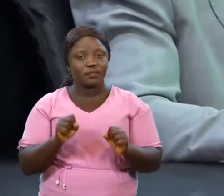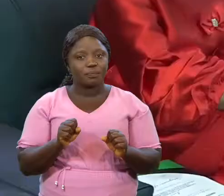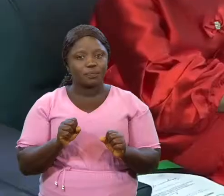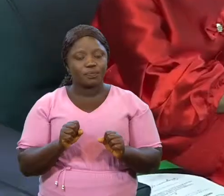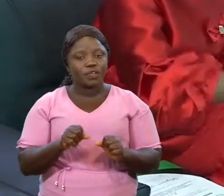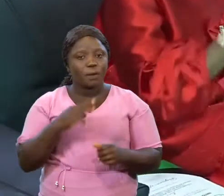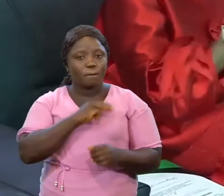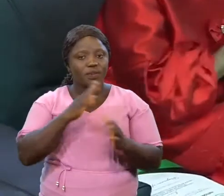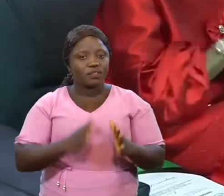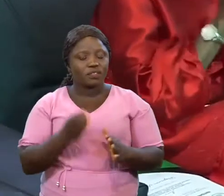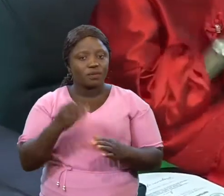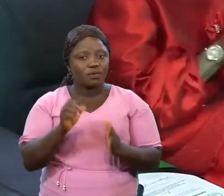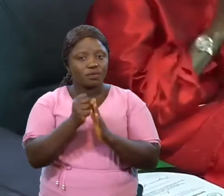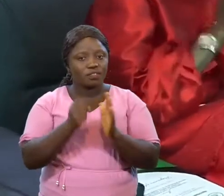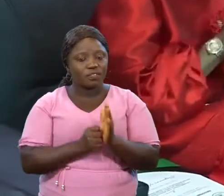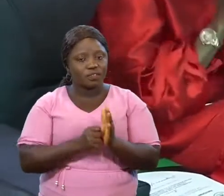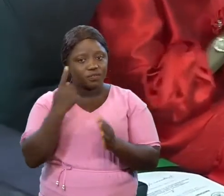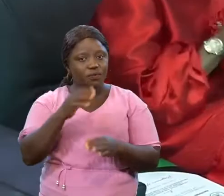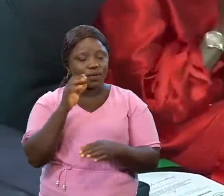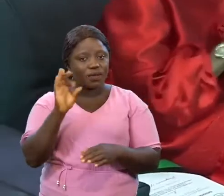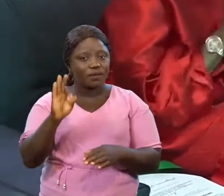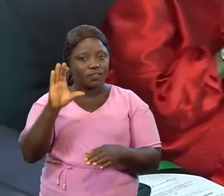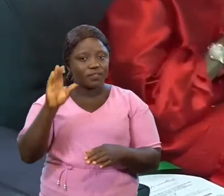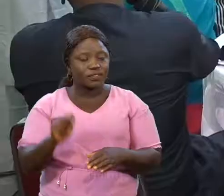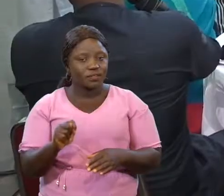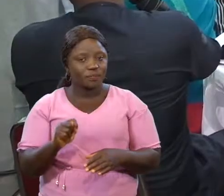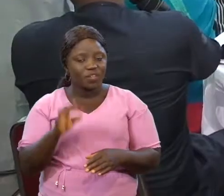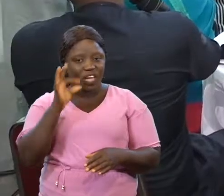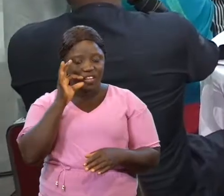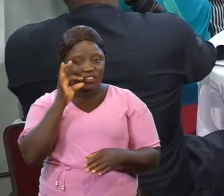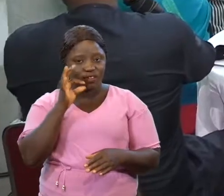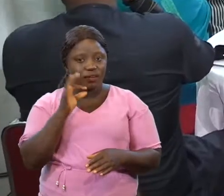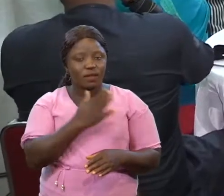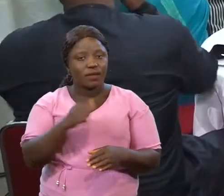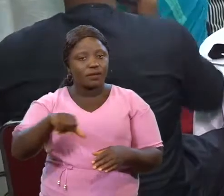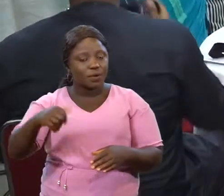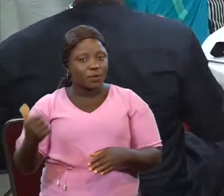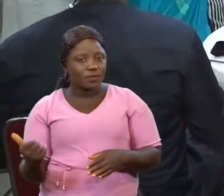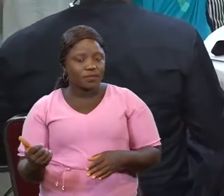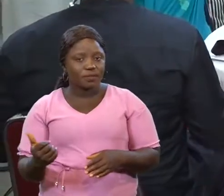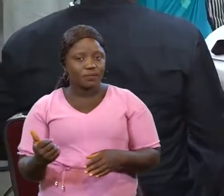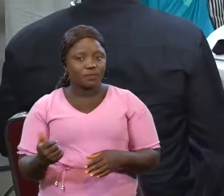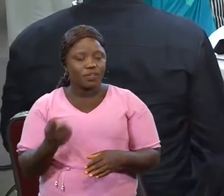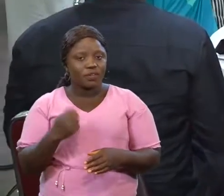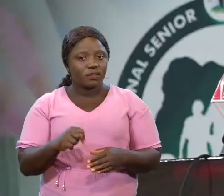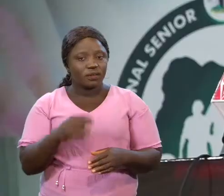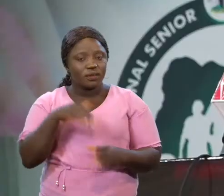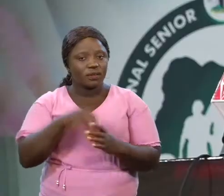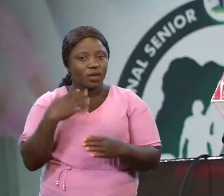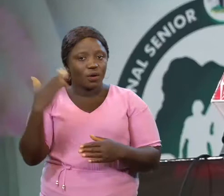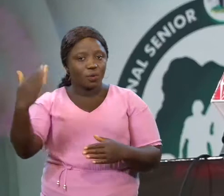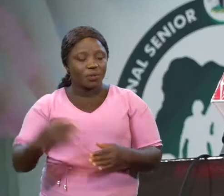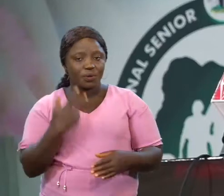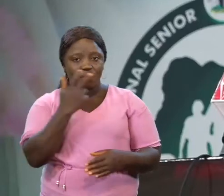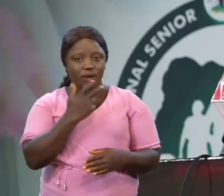Dr. Nasser Mahmood, Minister of State for the FCT, Haji Aramotu Tijani, among others.